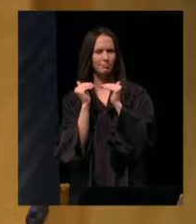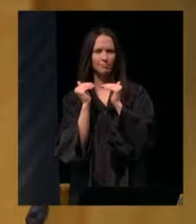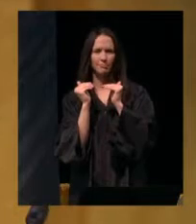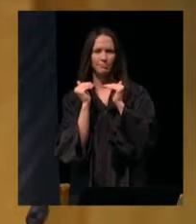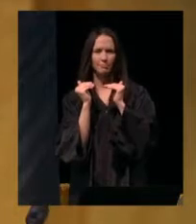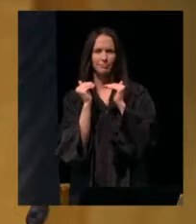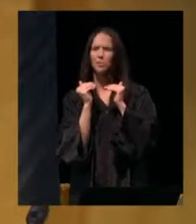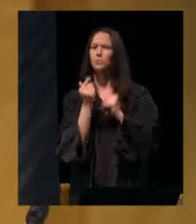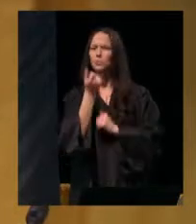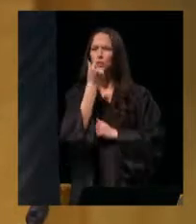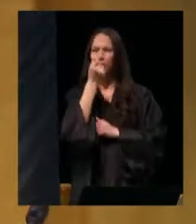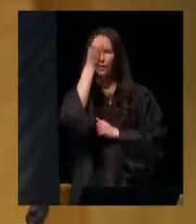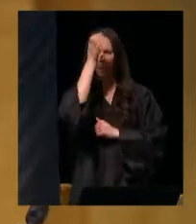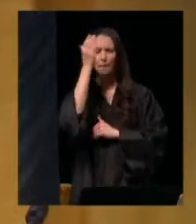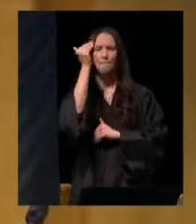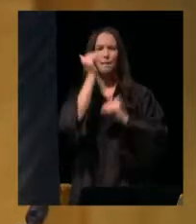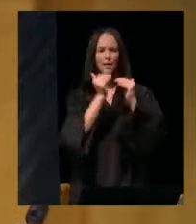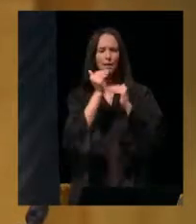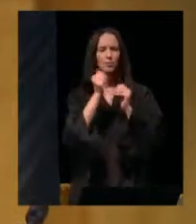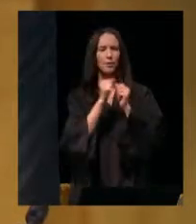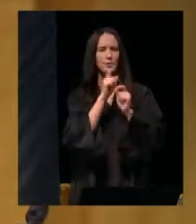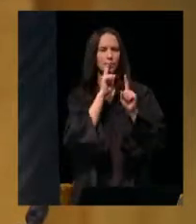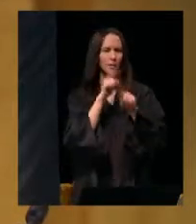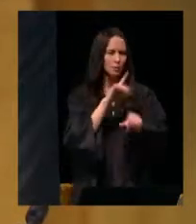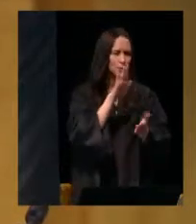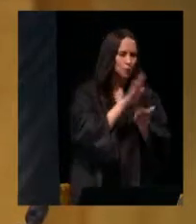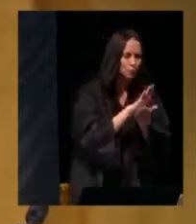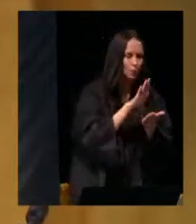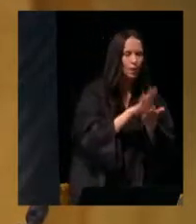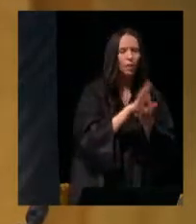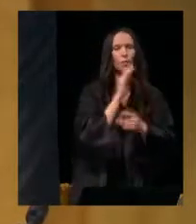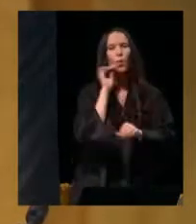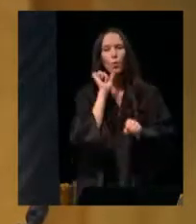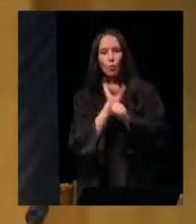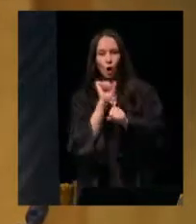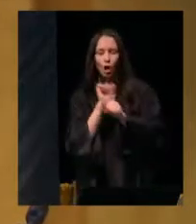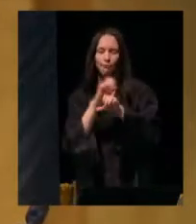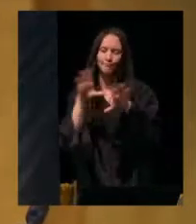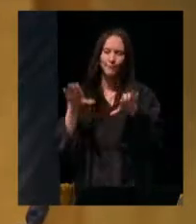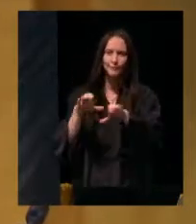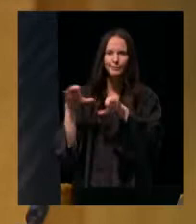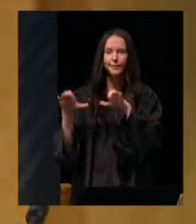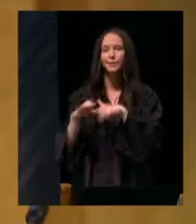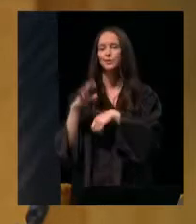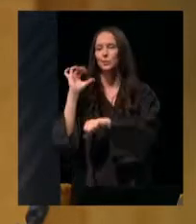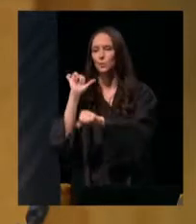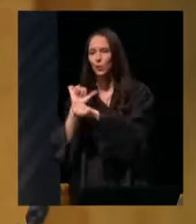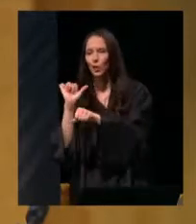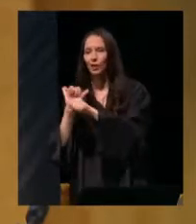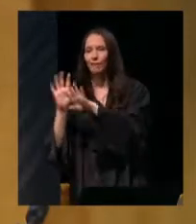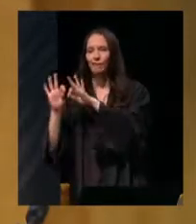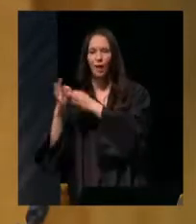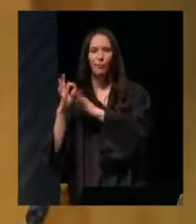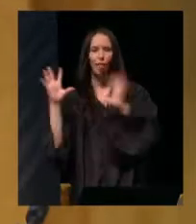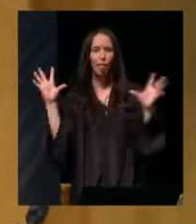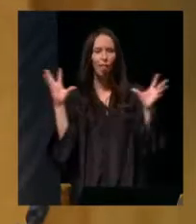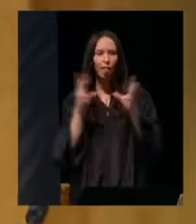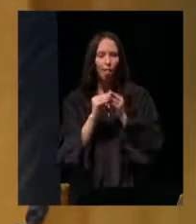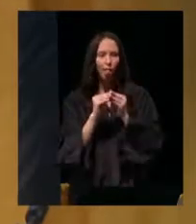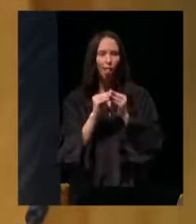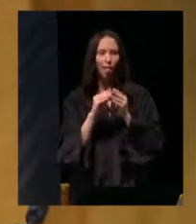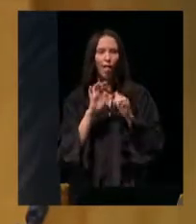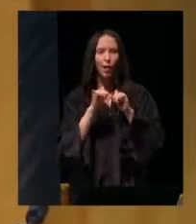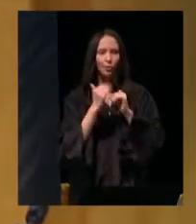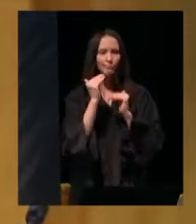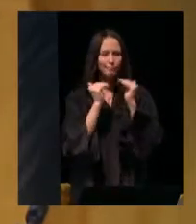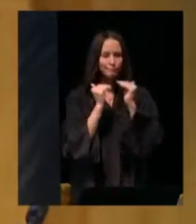the concept of balance with the demands of school, homework, activities, work, and family, to name a few.